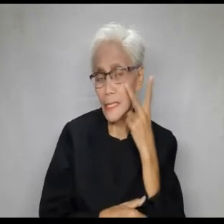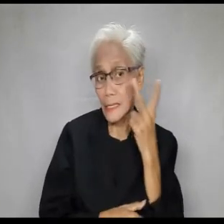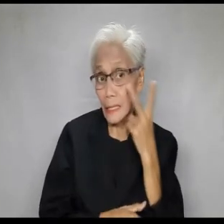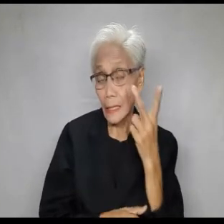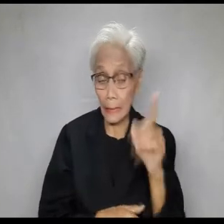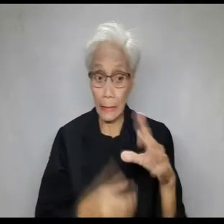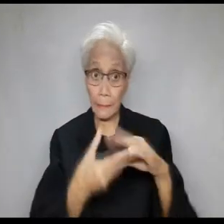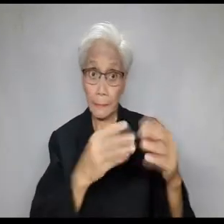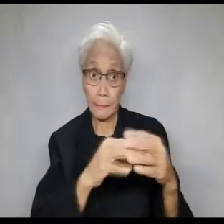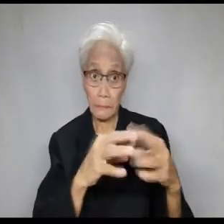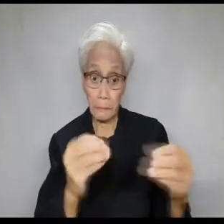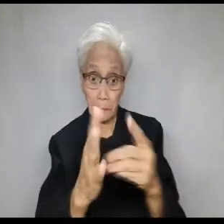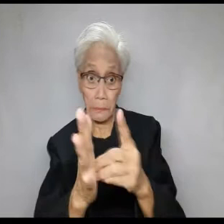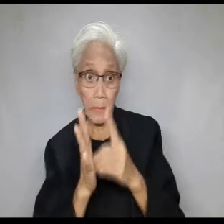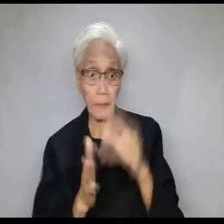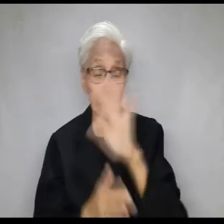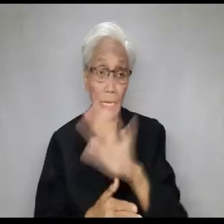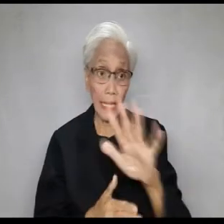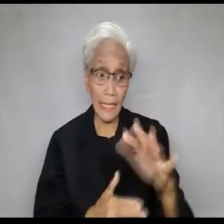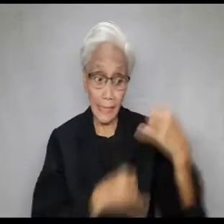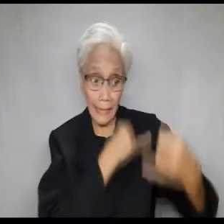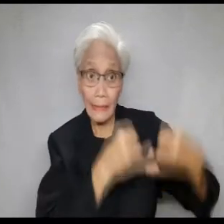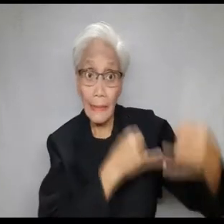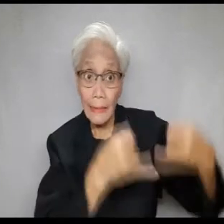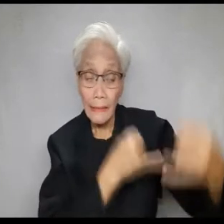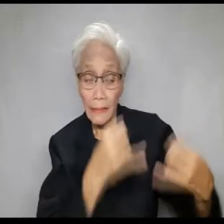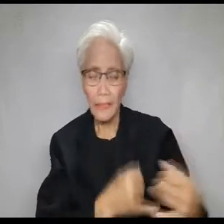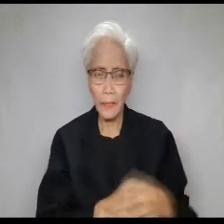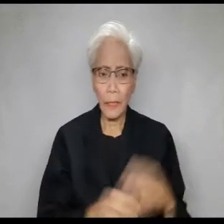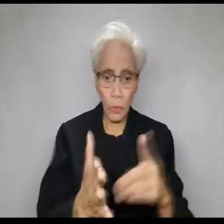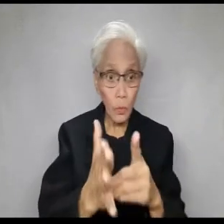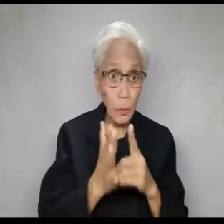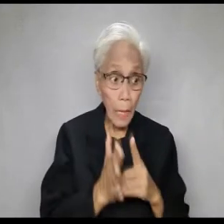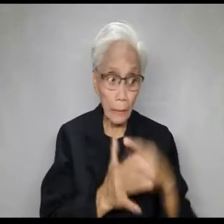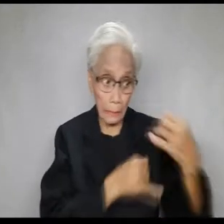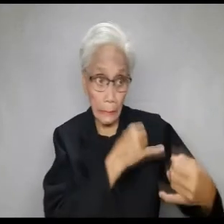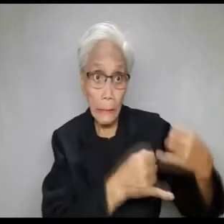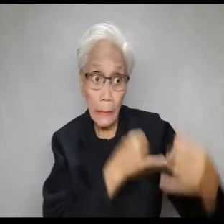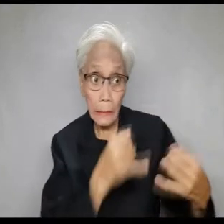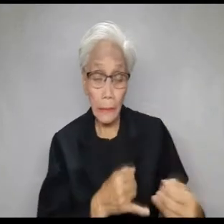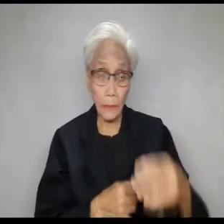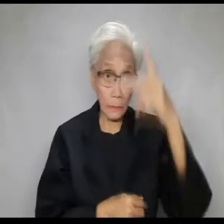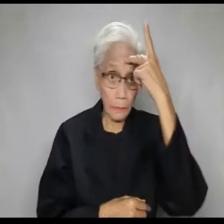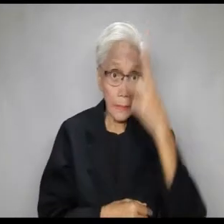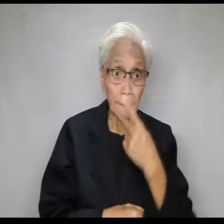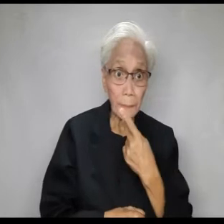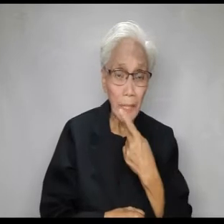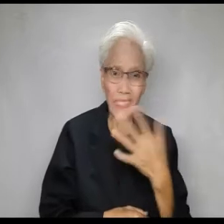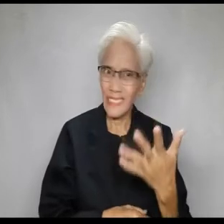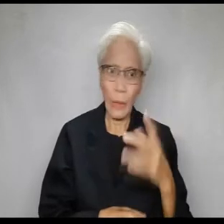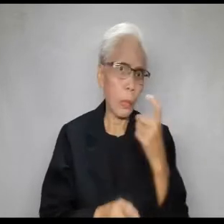in the prodigal son's demand for his inheritance. To demand one's inheritance before the death of one's